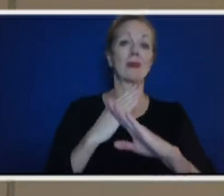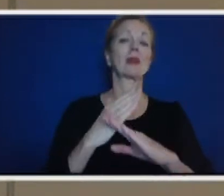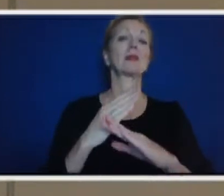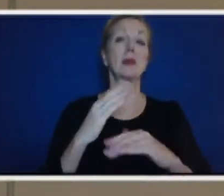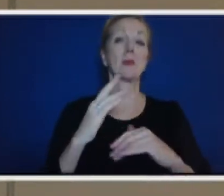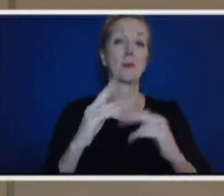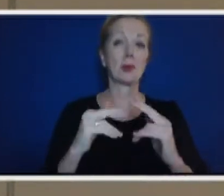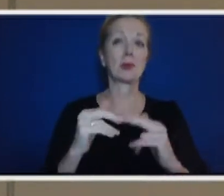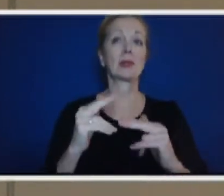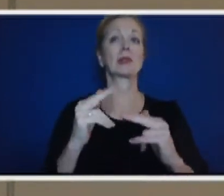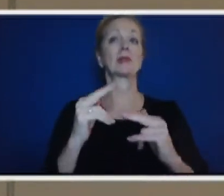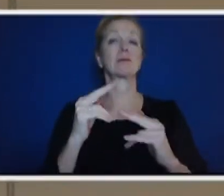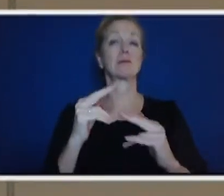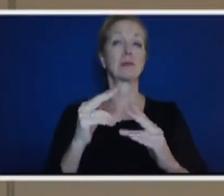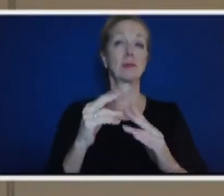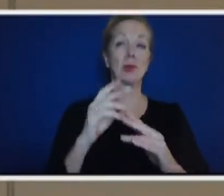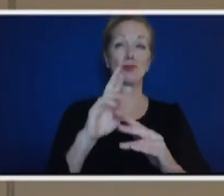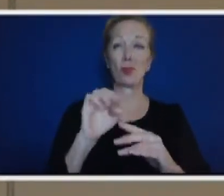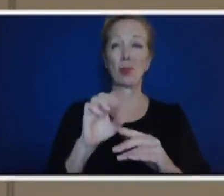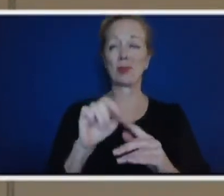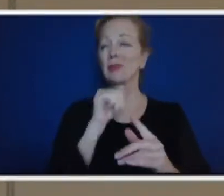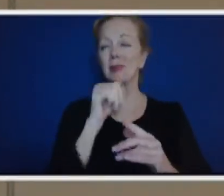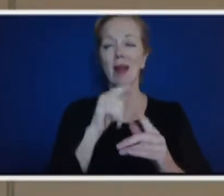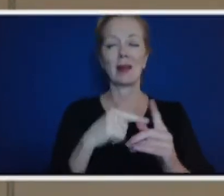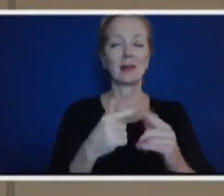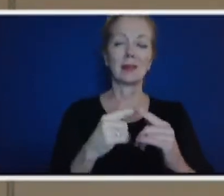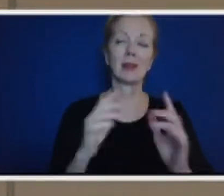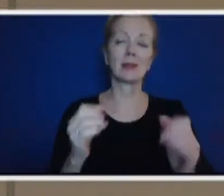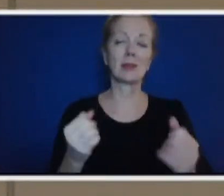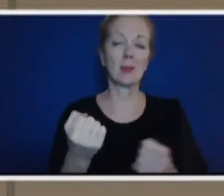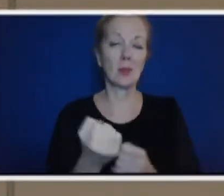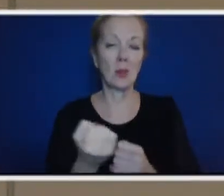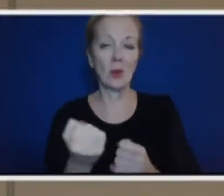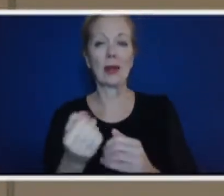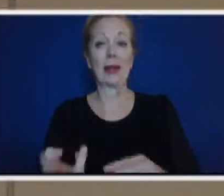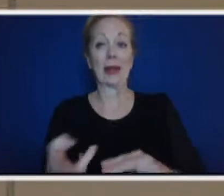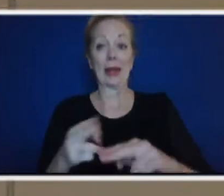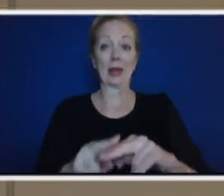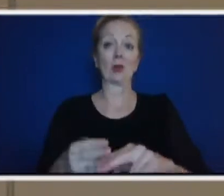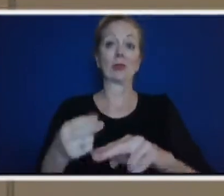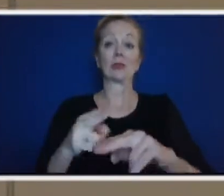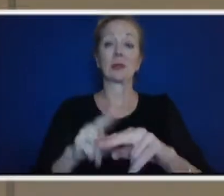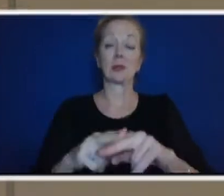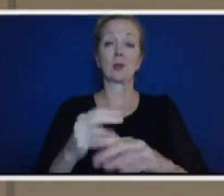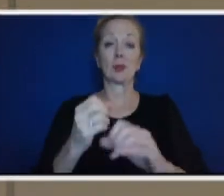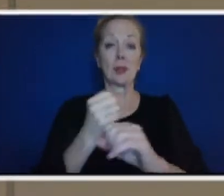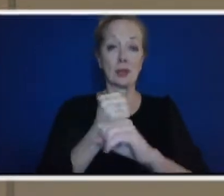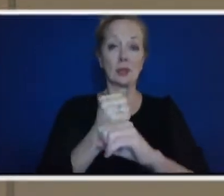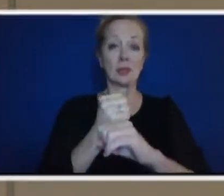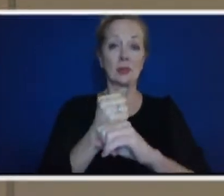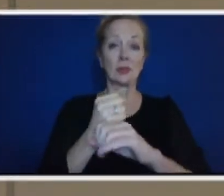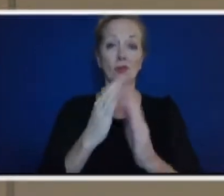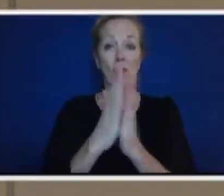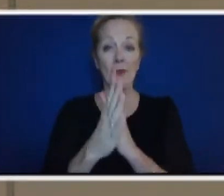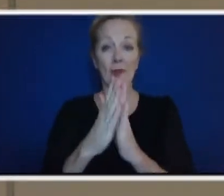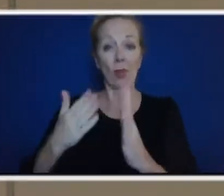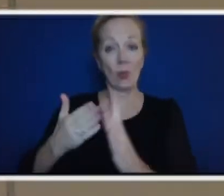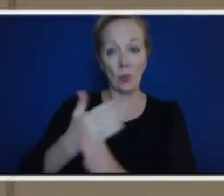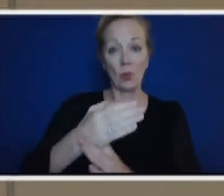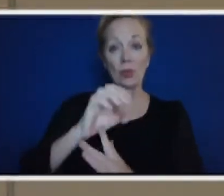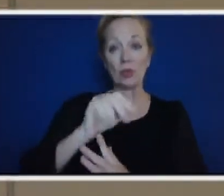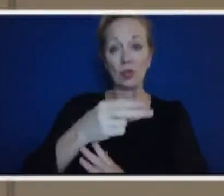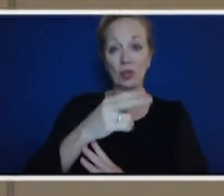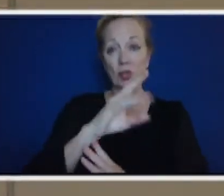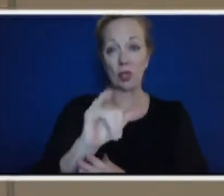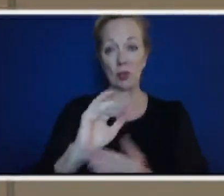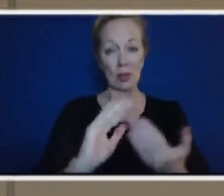codify those increased protections for traffic going through the Cherry community. Does that